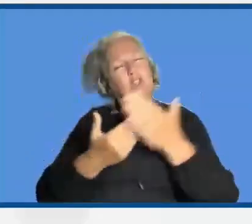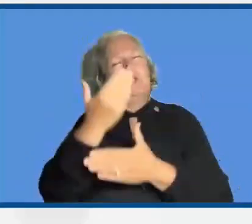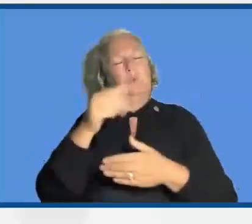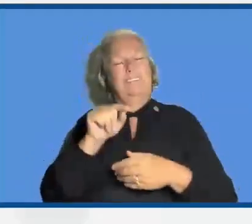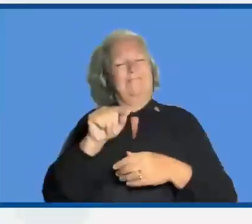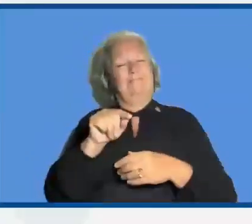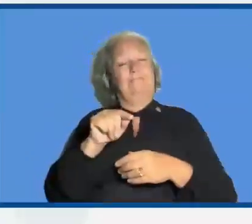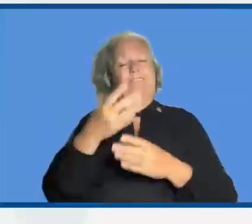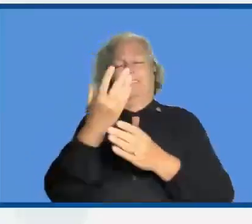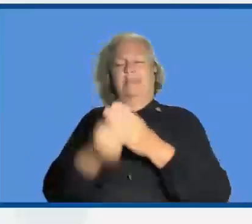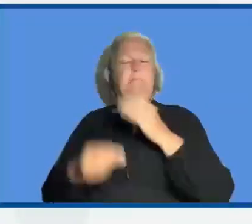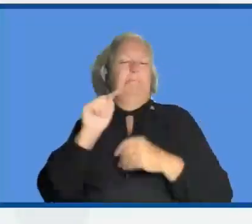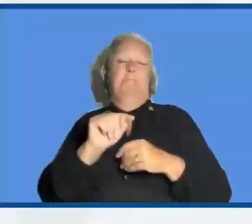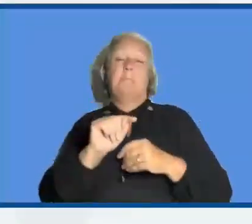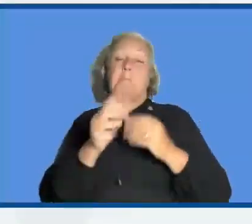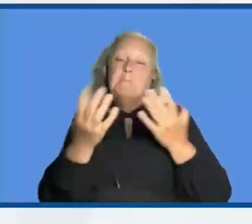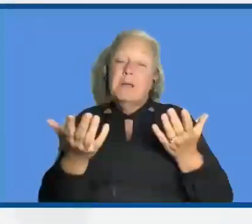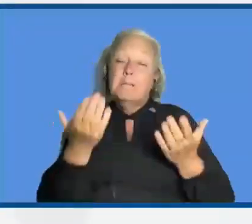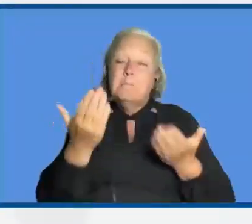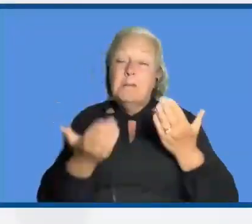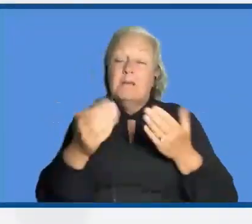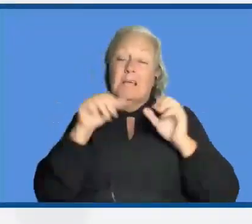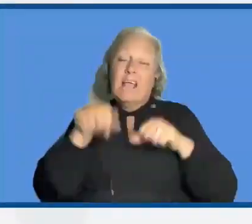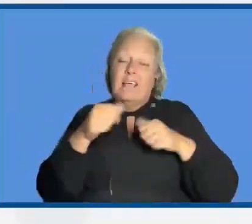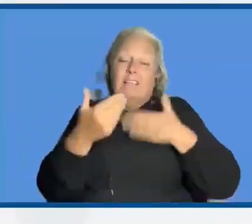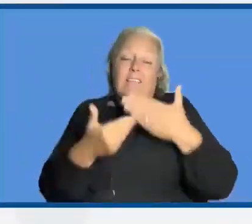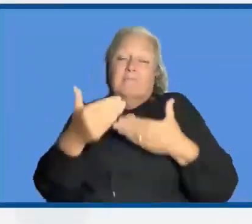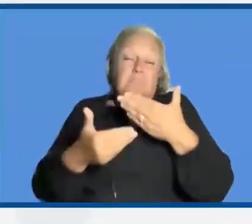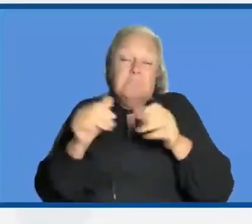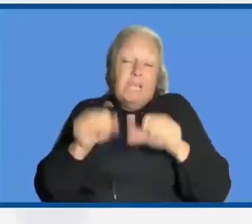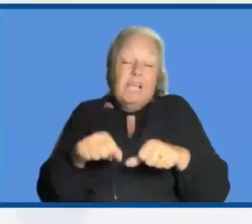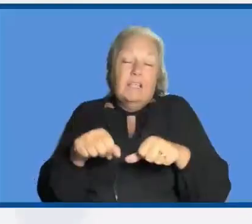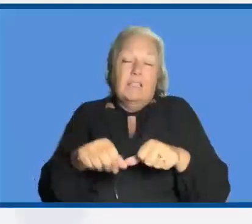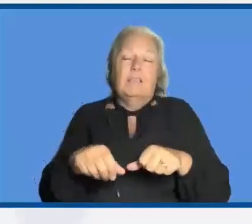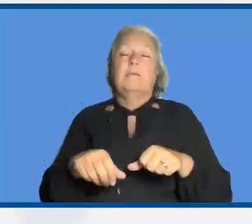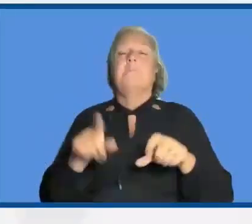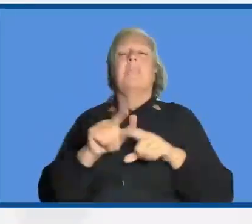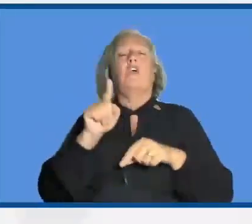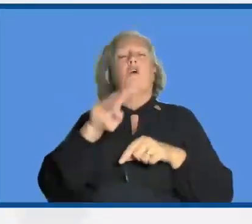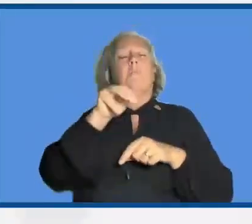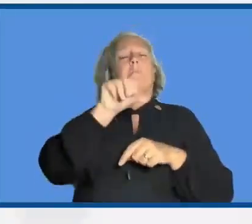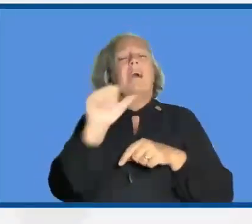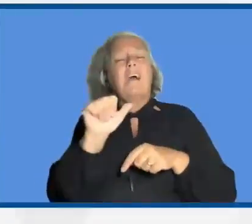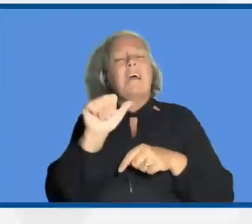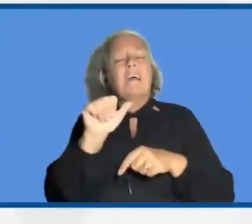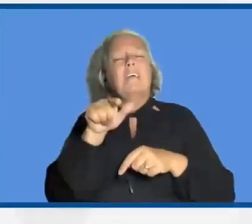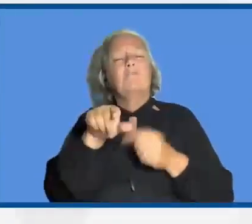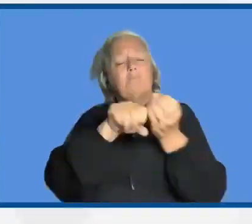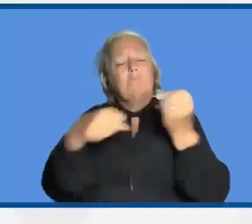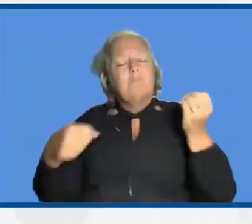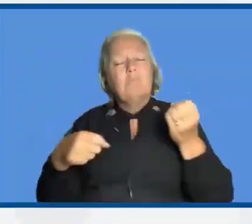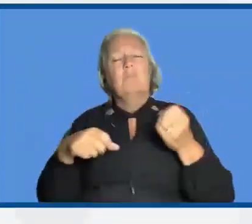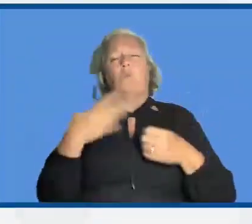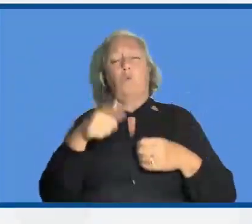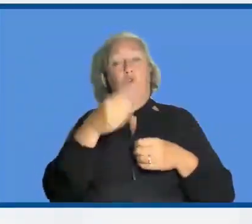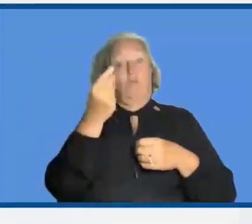time, there is a possibility of making progress. For example, master's programs or specialized studies or scholarships where youth